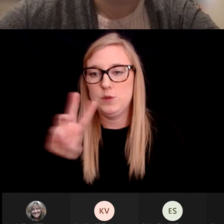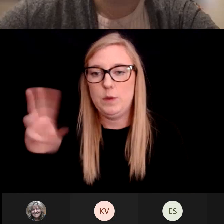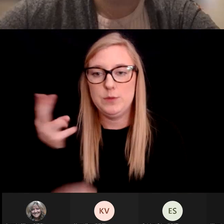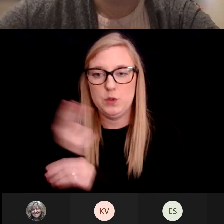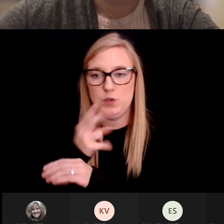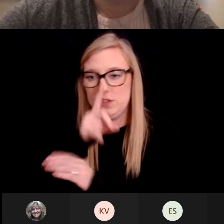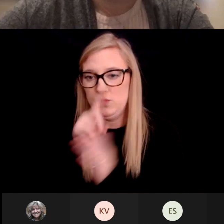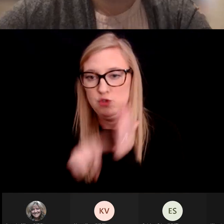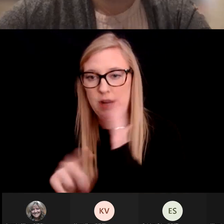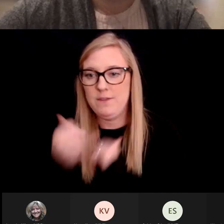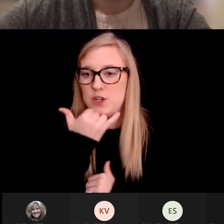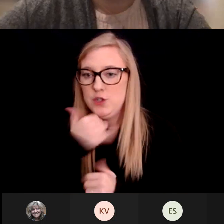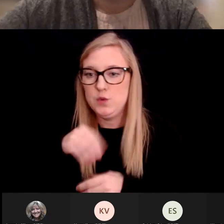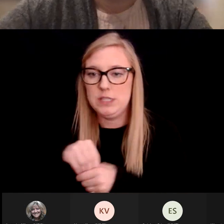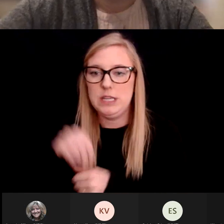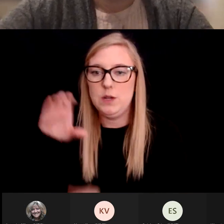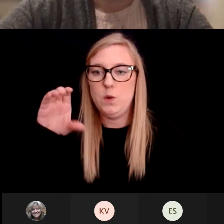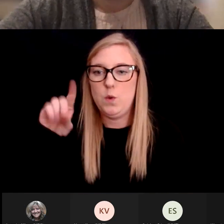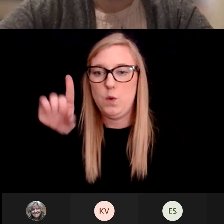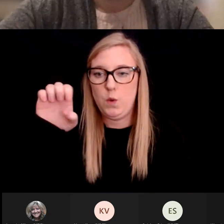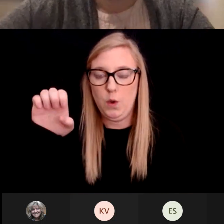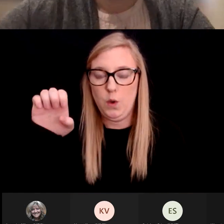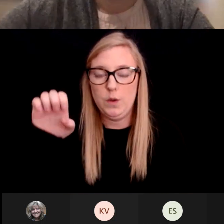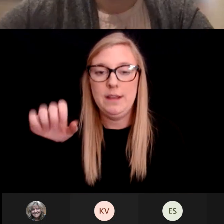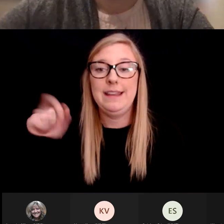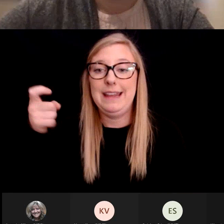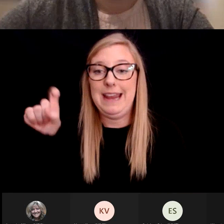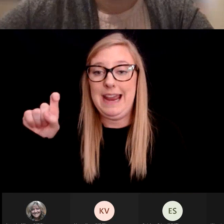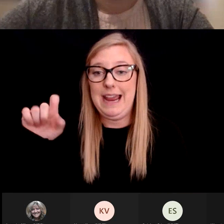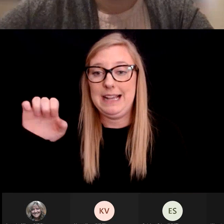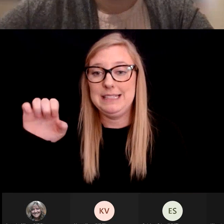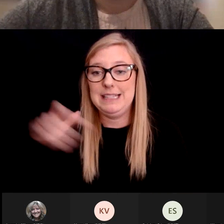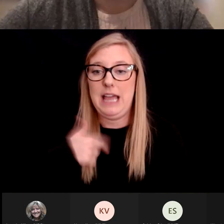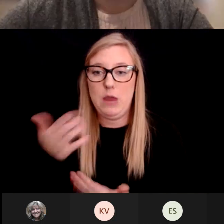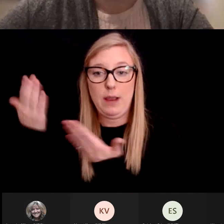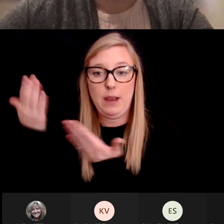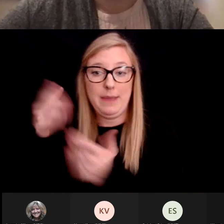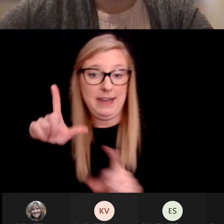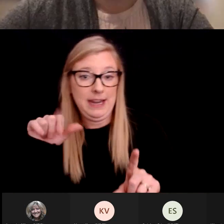Axe is the one I would recommend. Lindsay, would you add